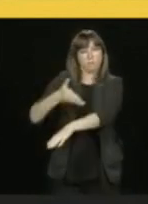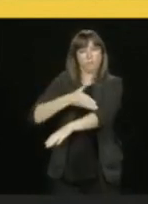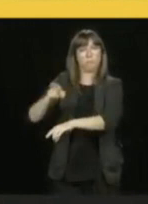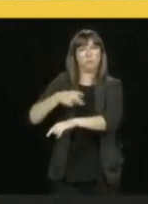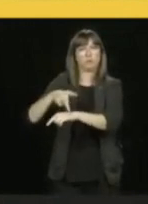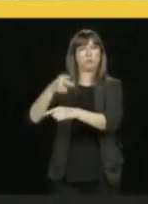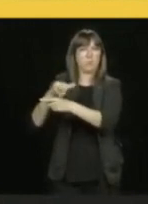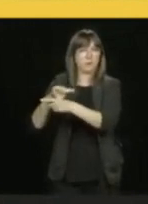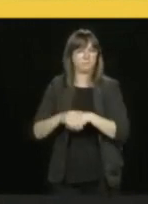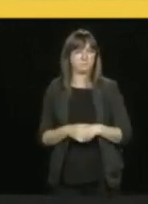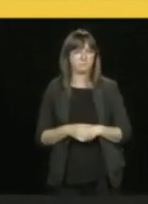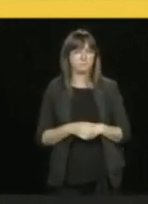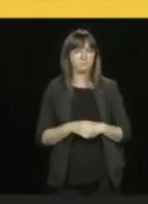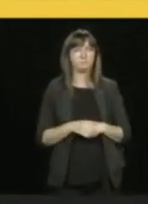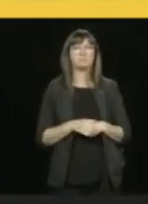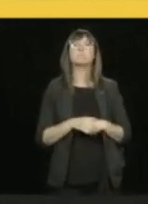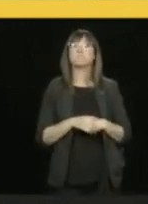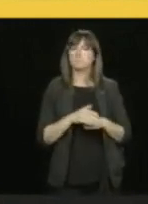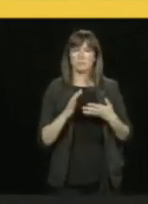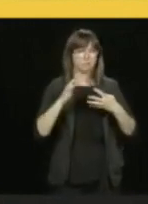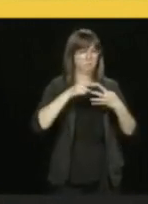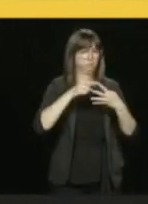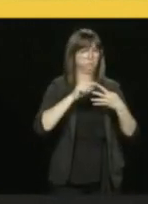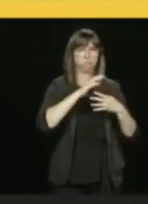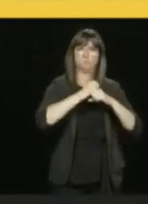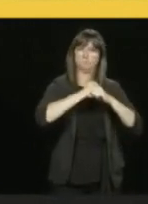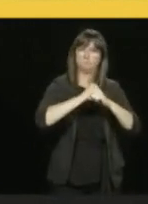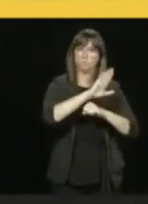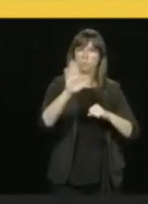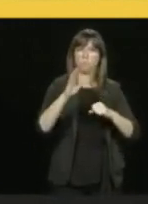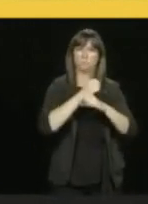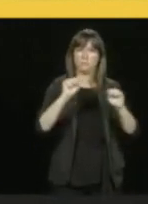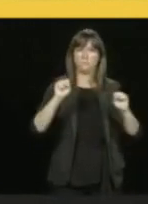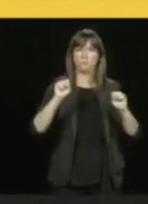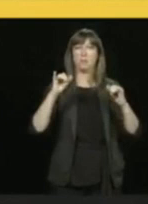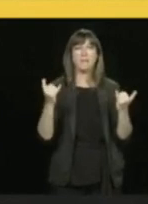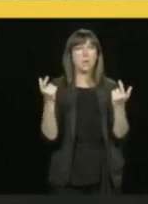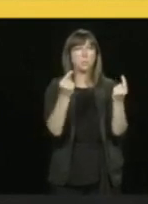one is keeping people safe. That's why we're signing deals on